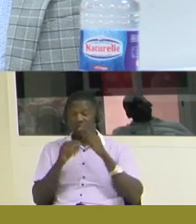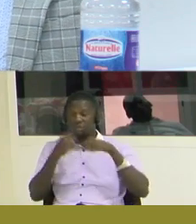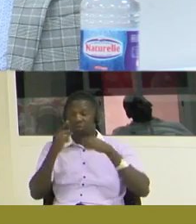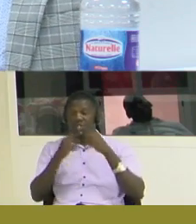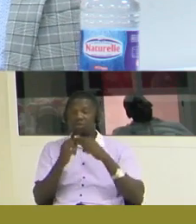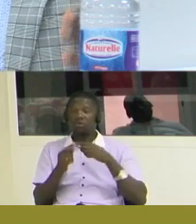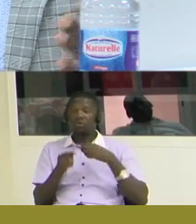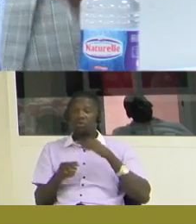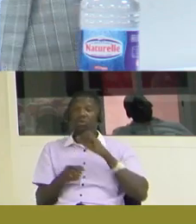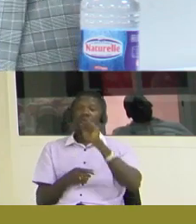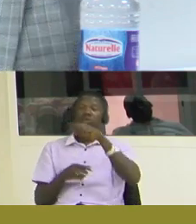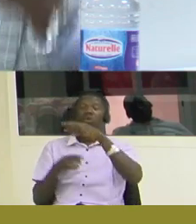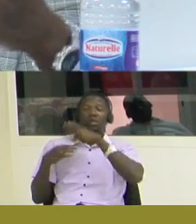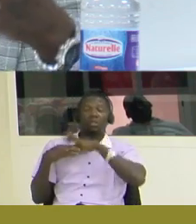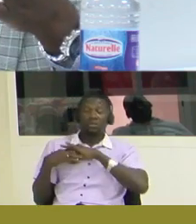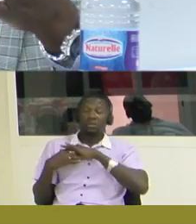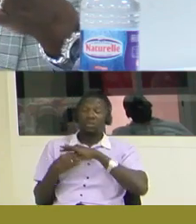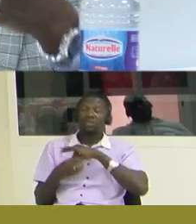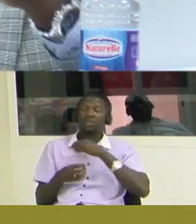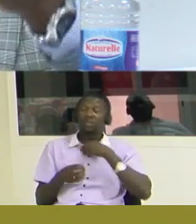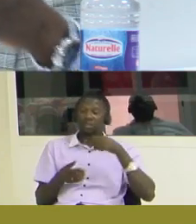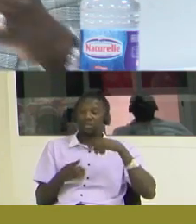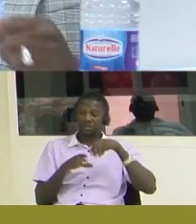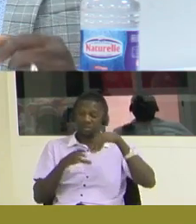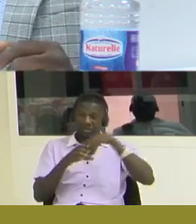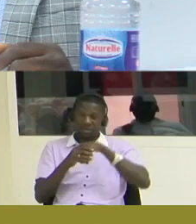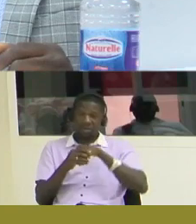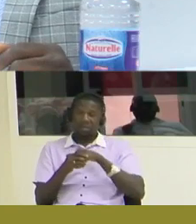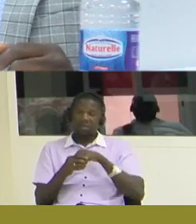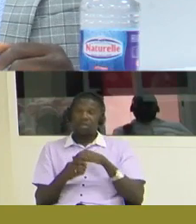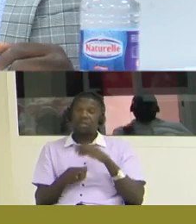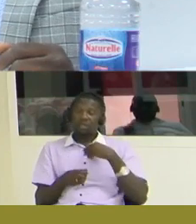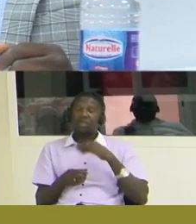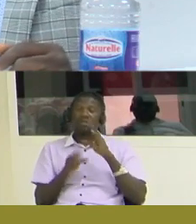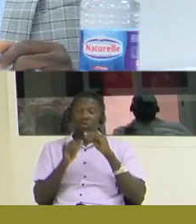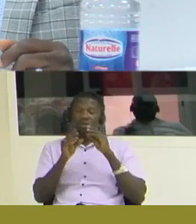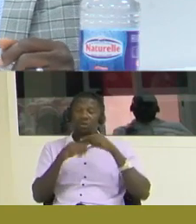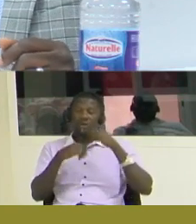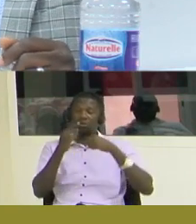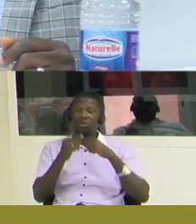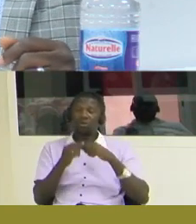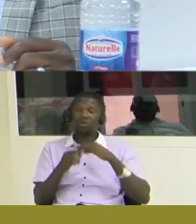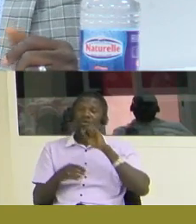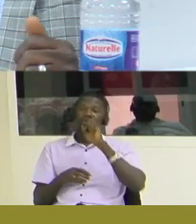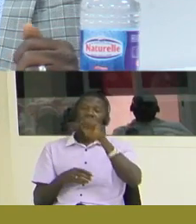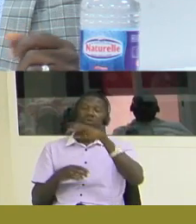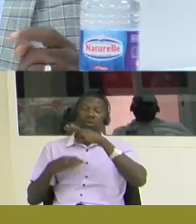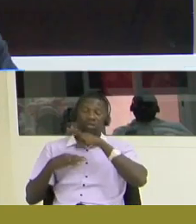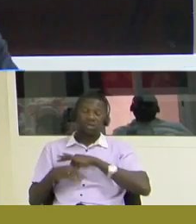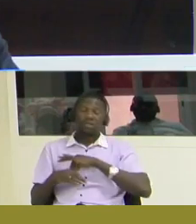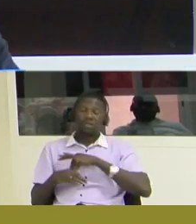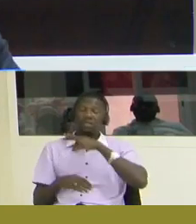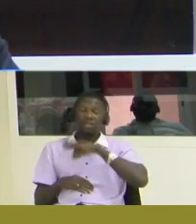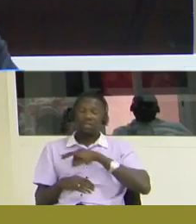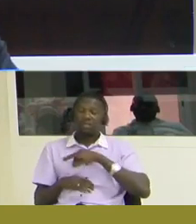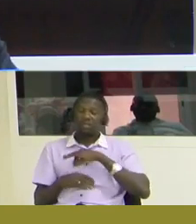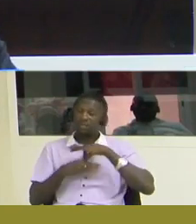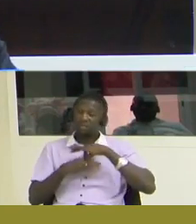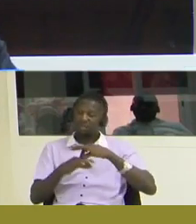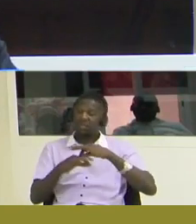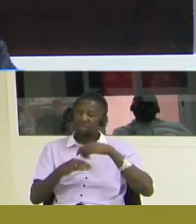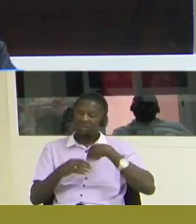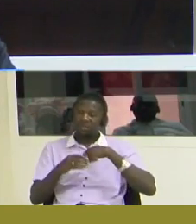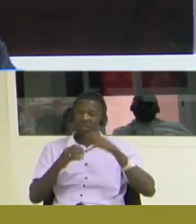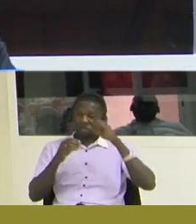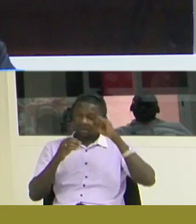talked about your interest in the position and that is what you took damage I will believe what he wants I